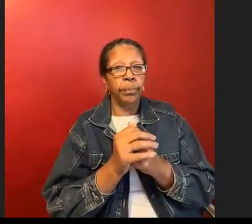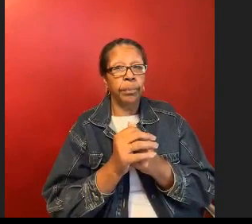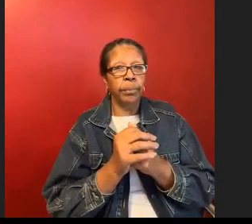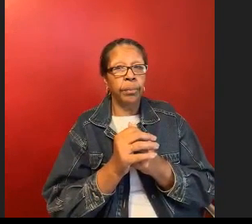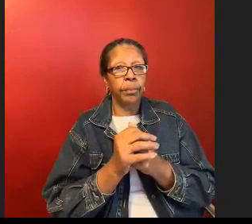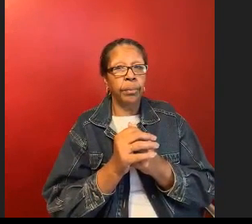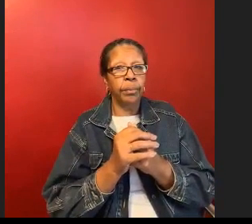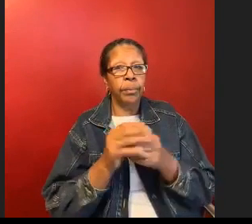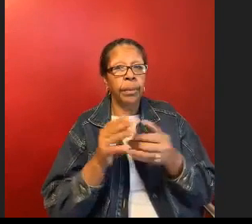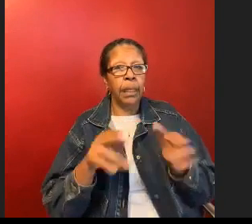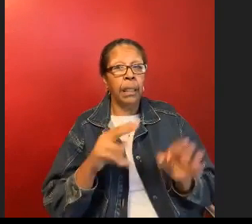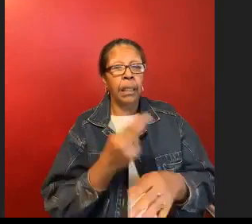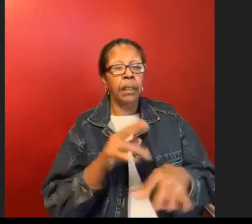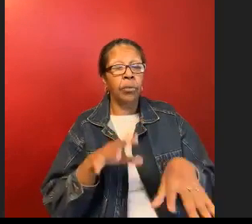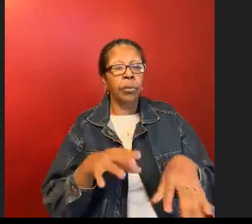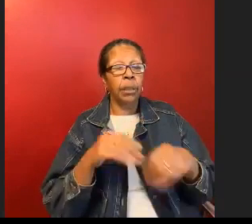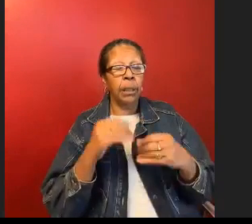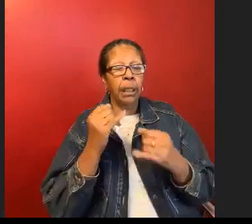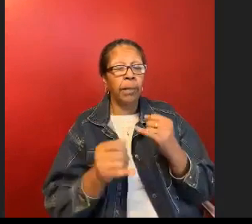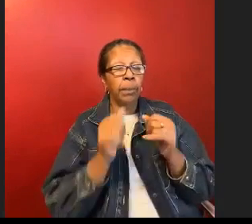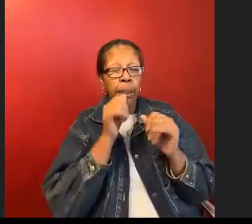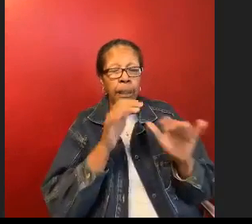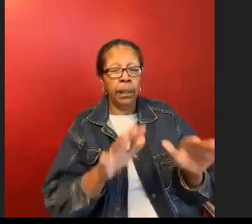Let us receive the benediction.